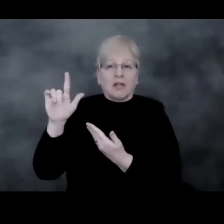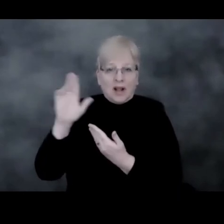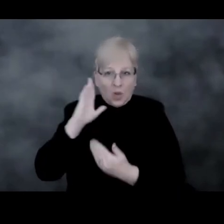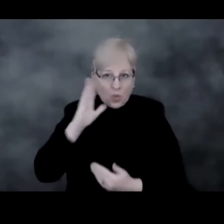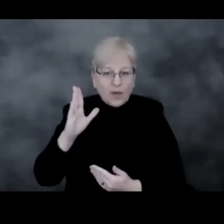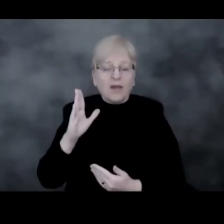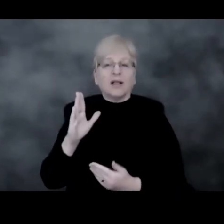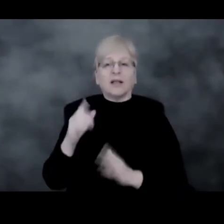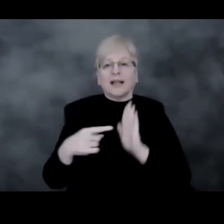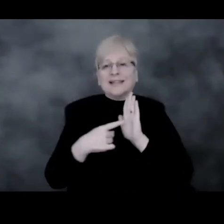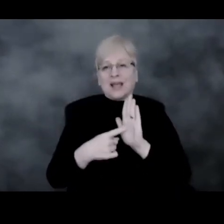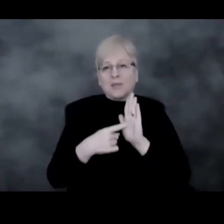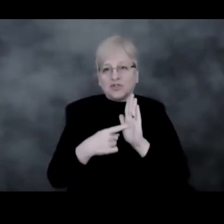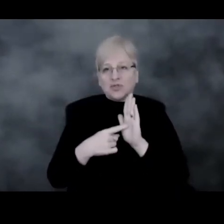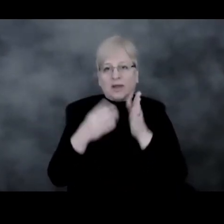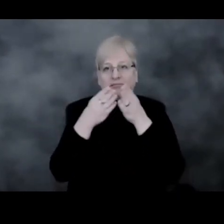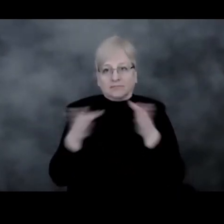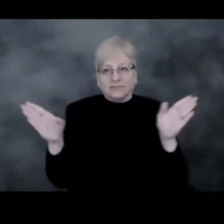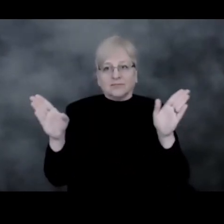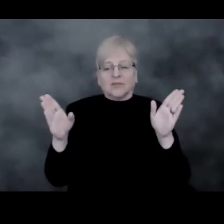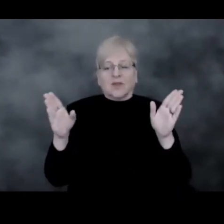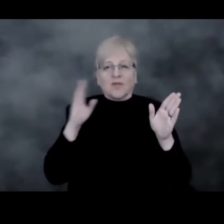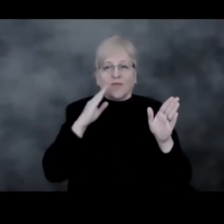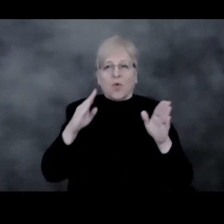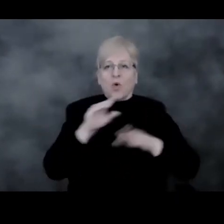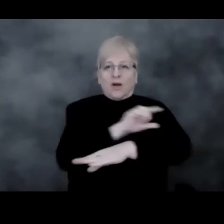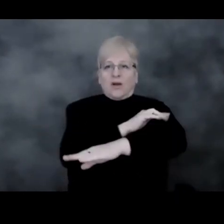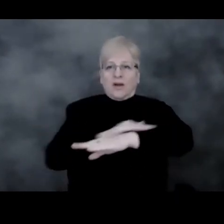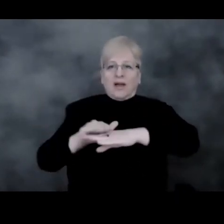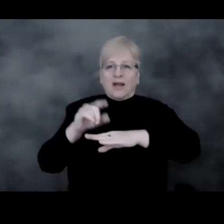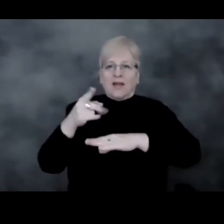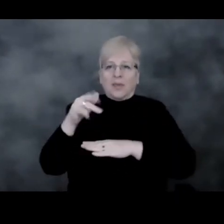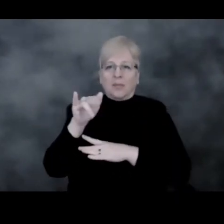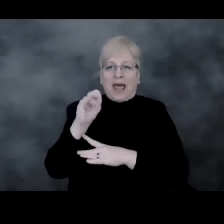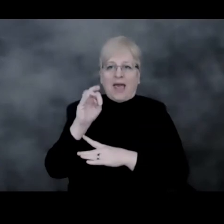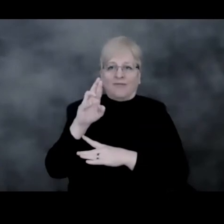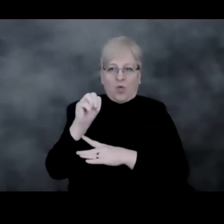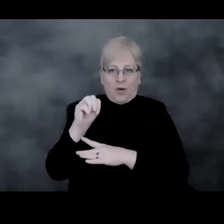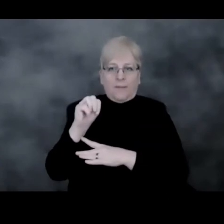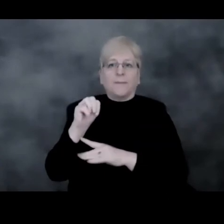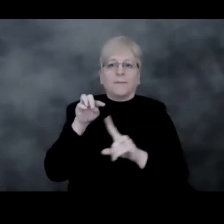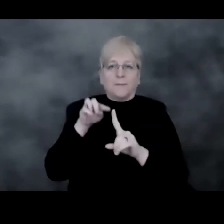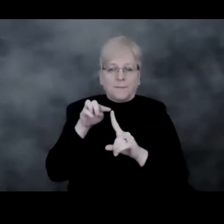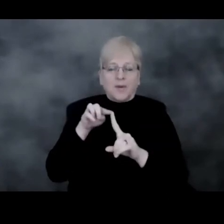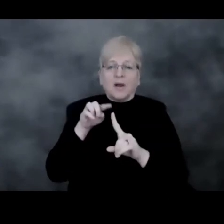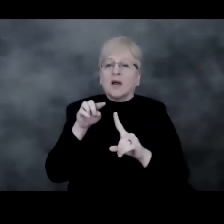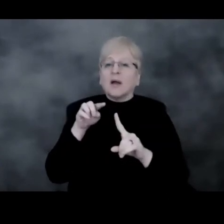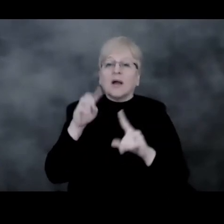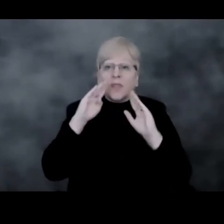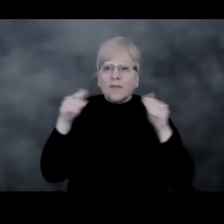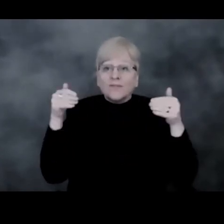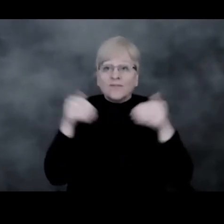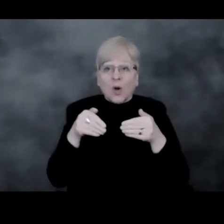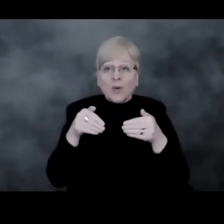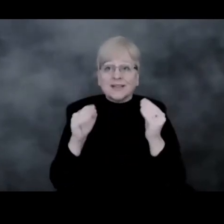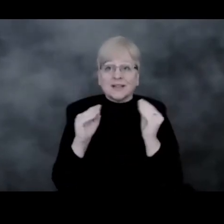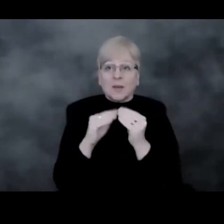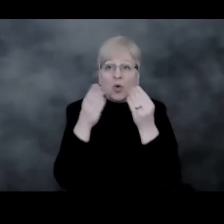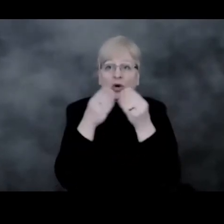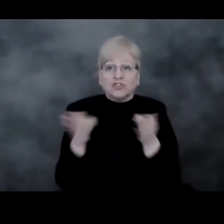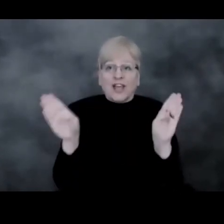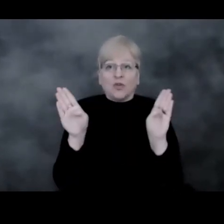demonstrate an overview of our platform. And as Felice mentioned, that will be focused on a more general